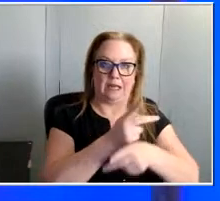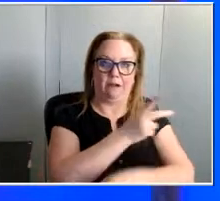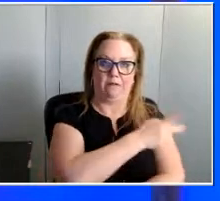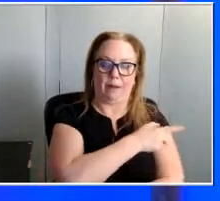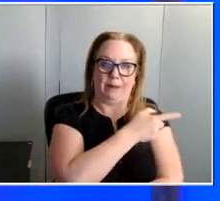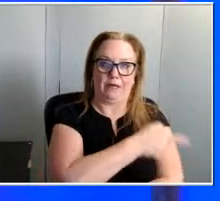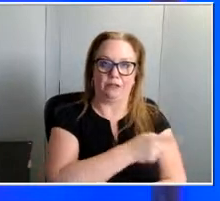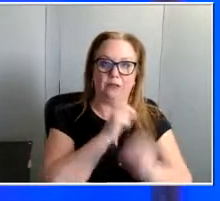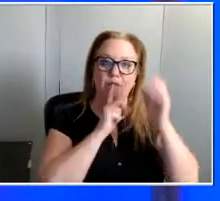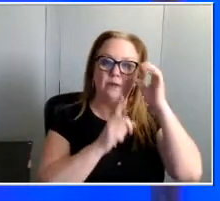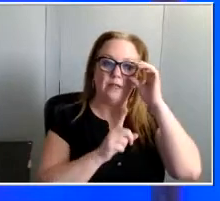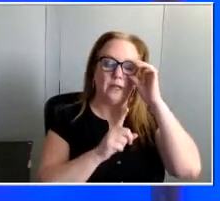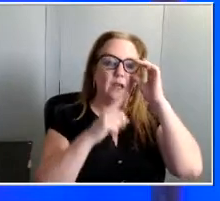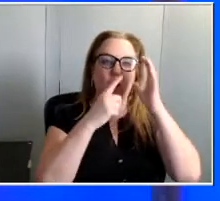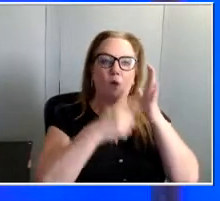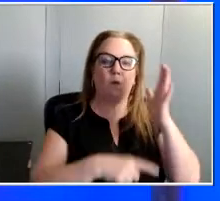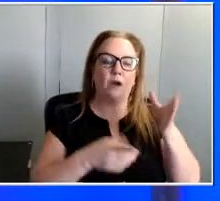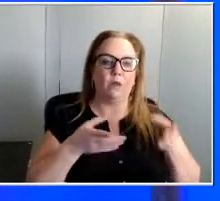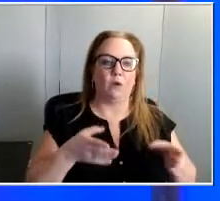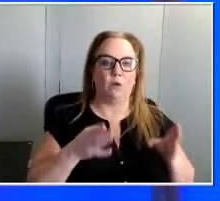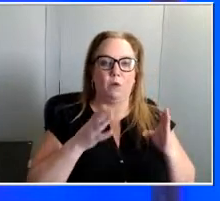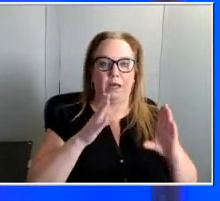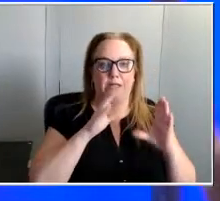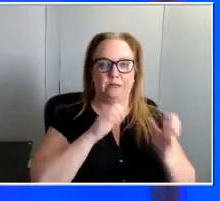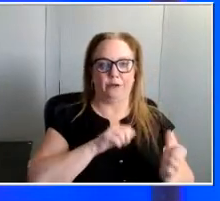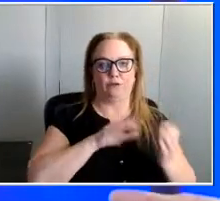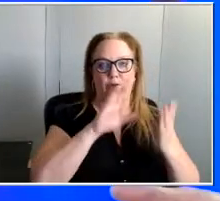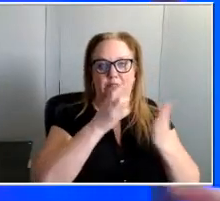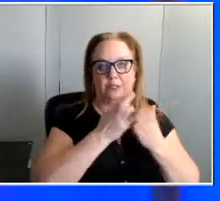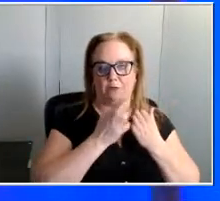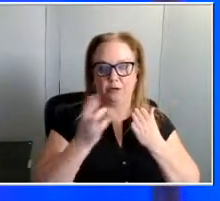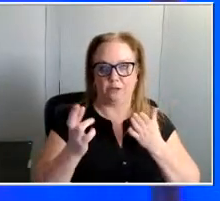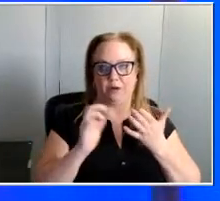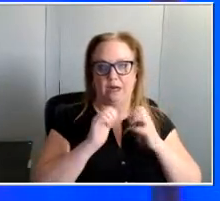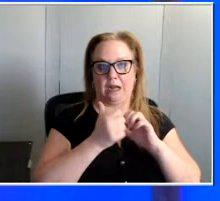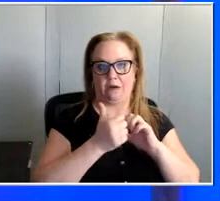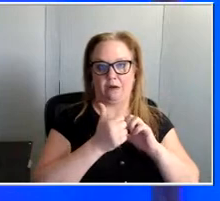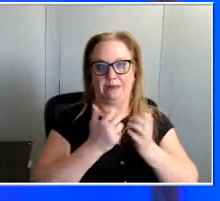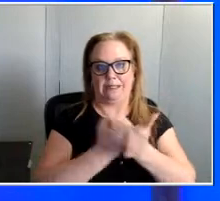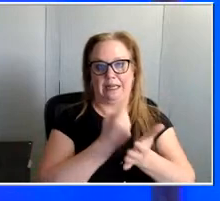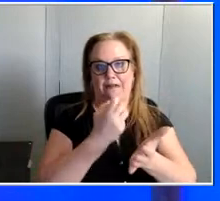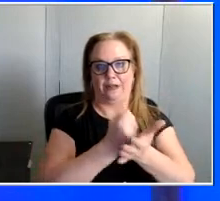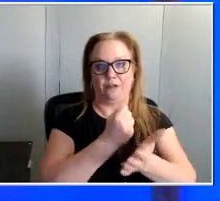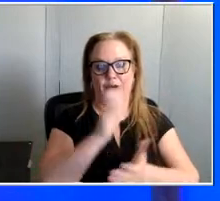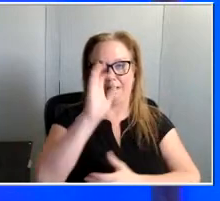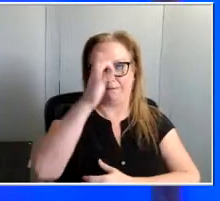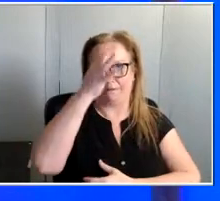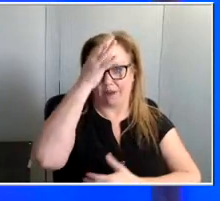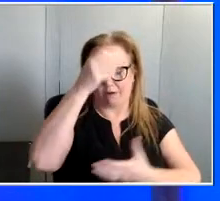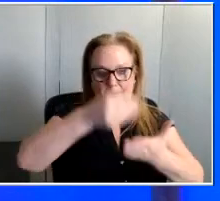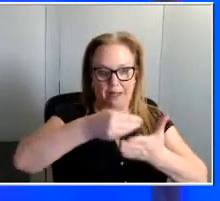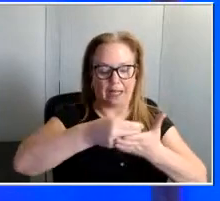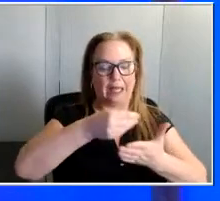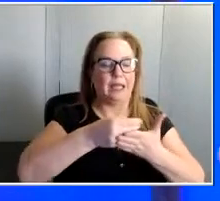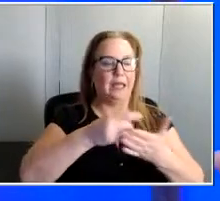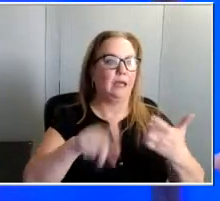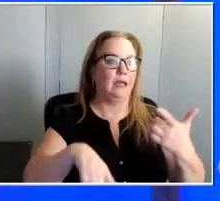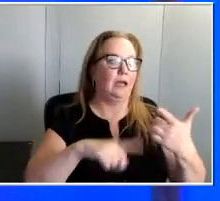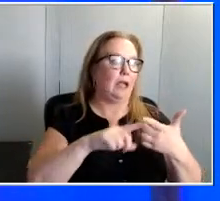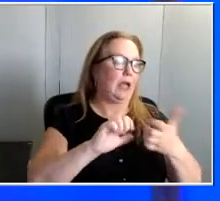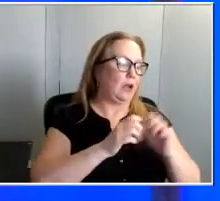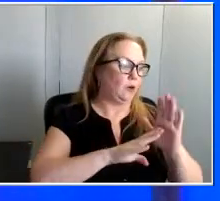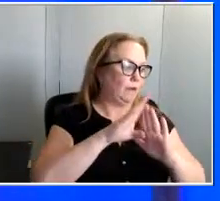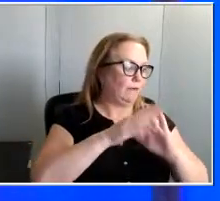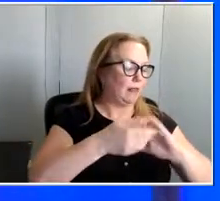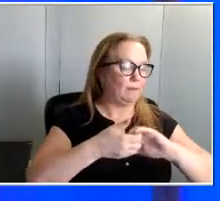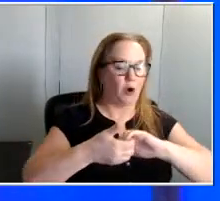really what are the strategies for addressing resources? How can we take advantage of federal programs to help? How do we develop partnerships